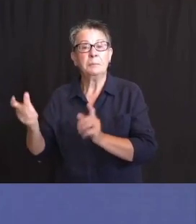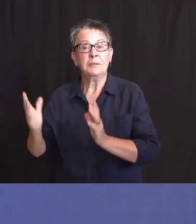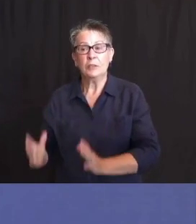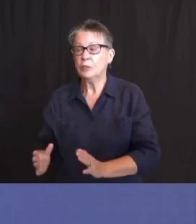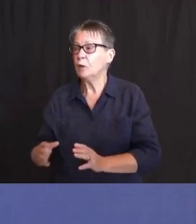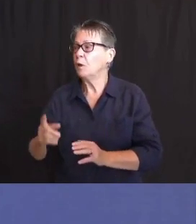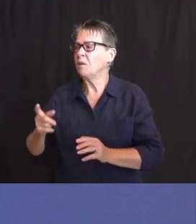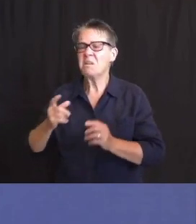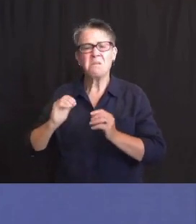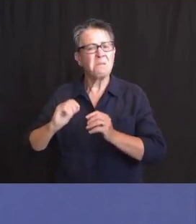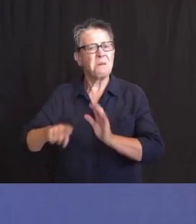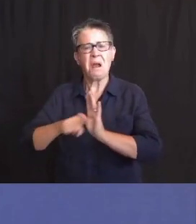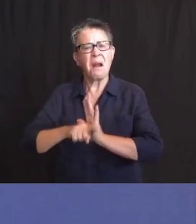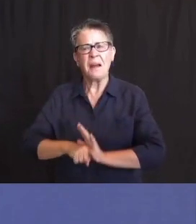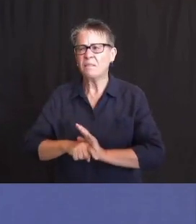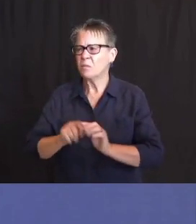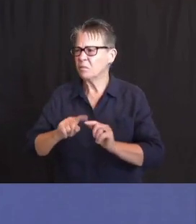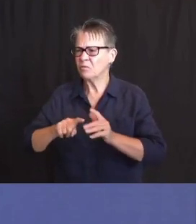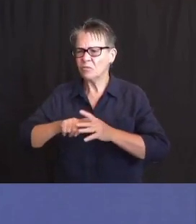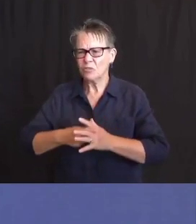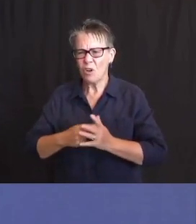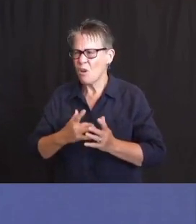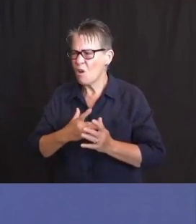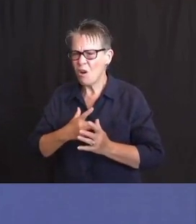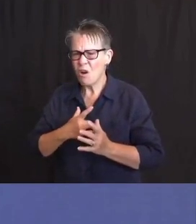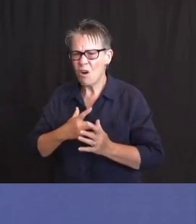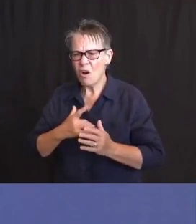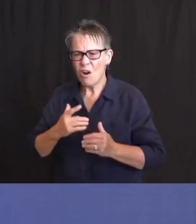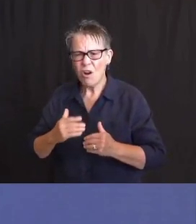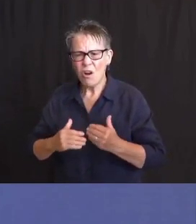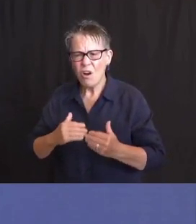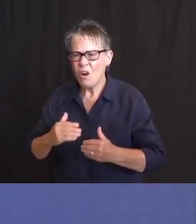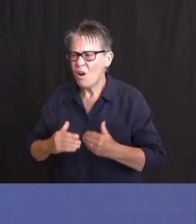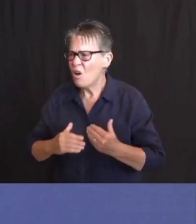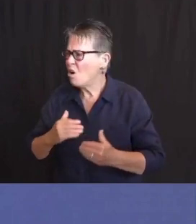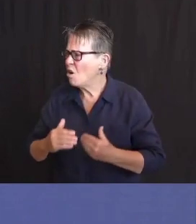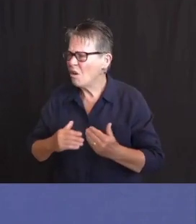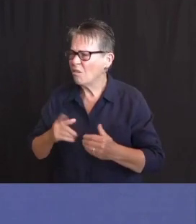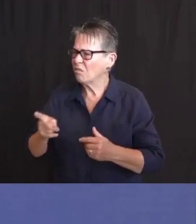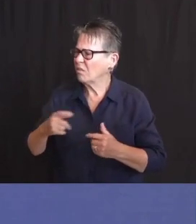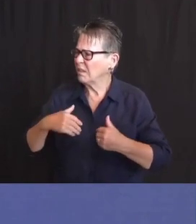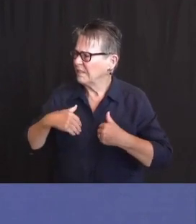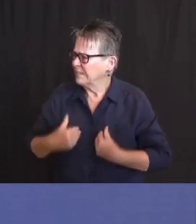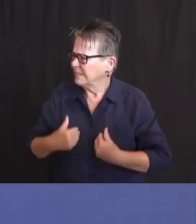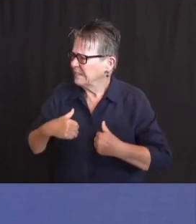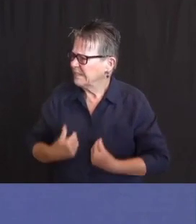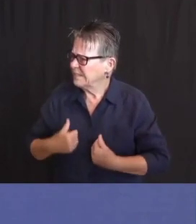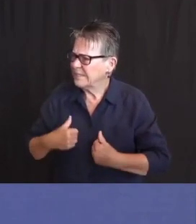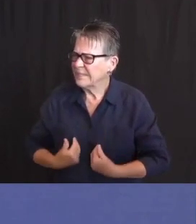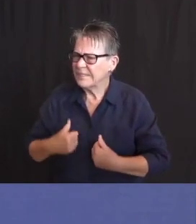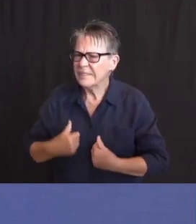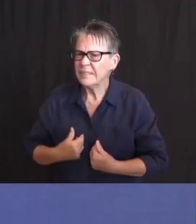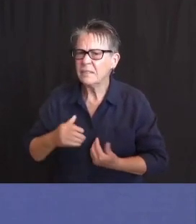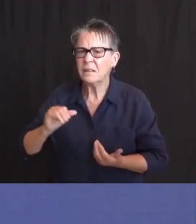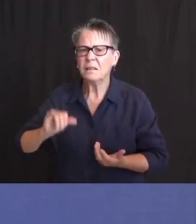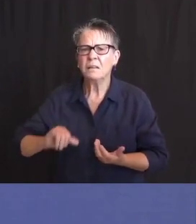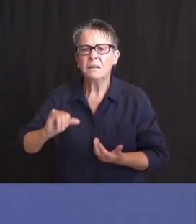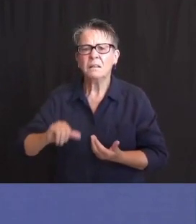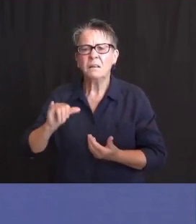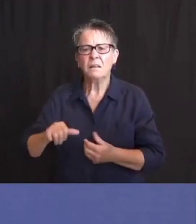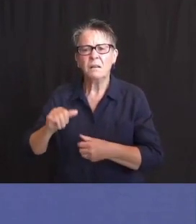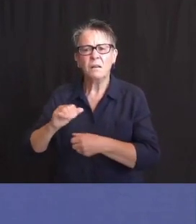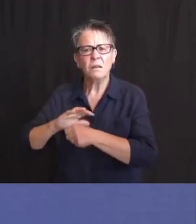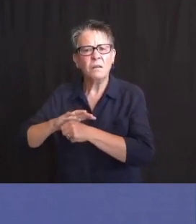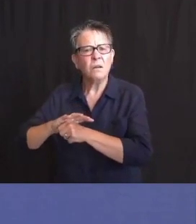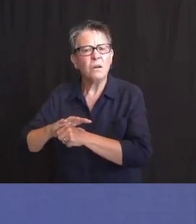mentioned, whole range of challenges, many of which we probably don't know yet. So that's just another,